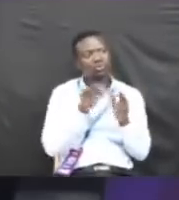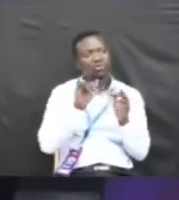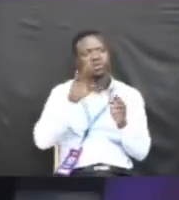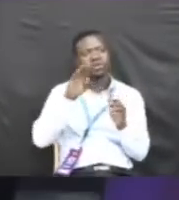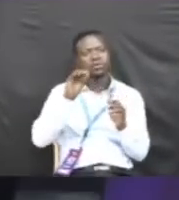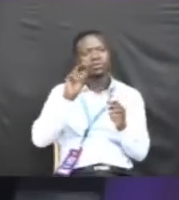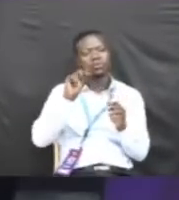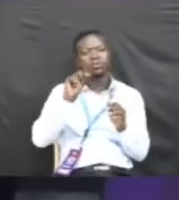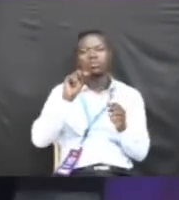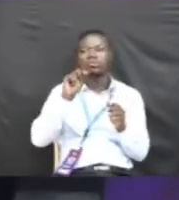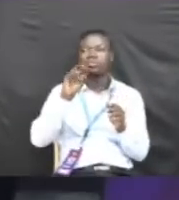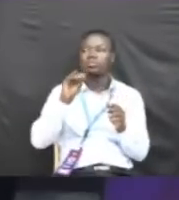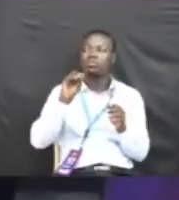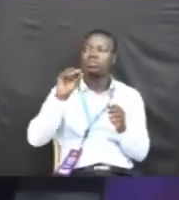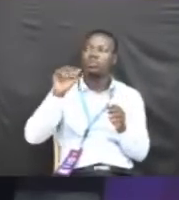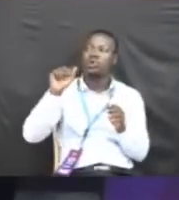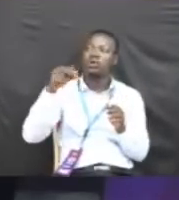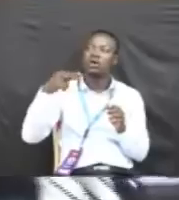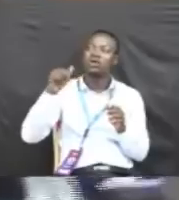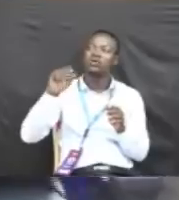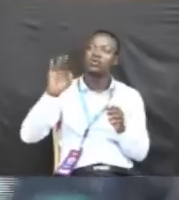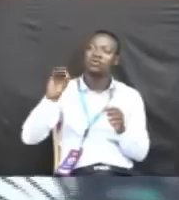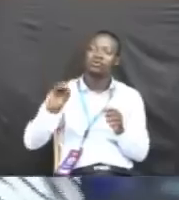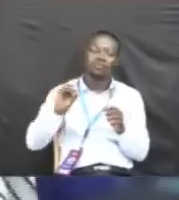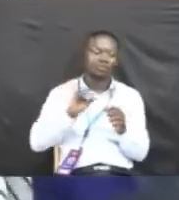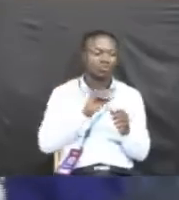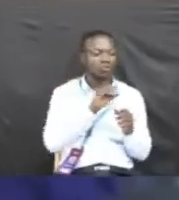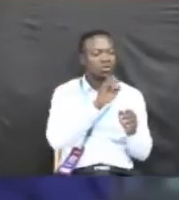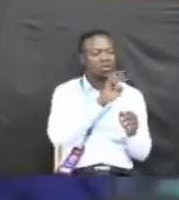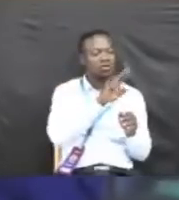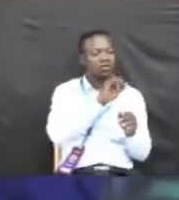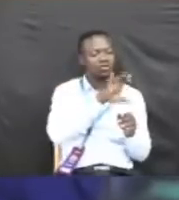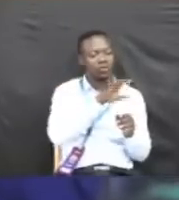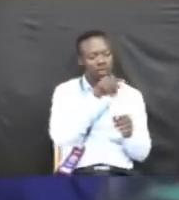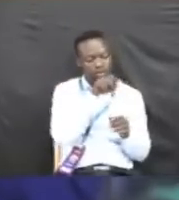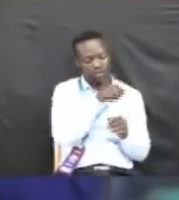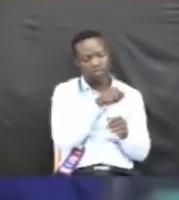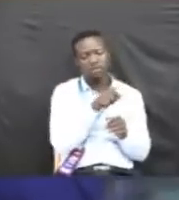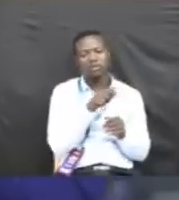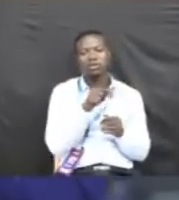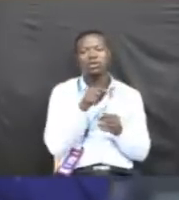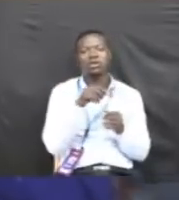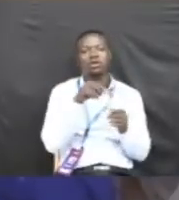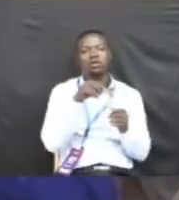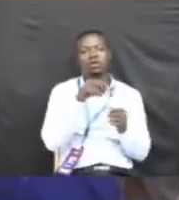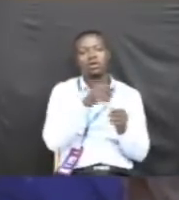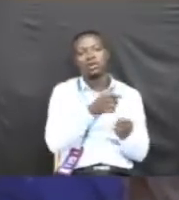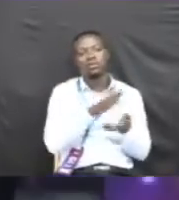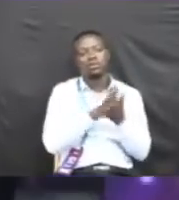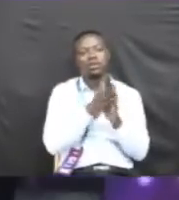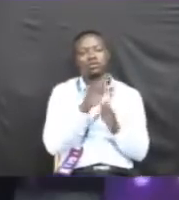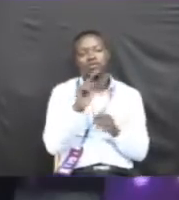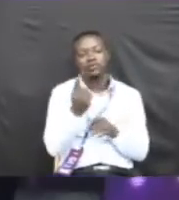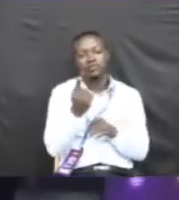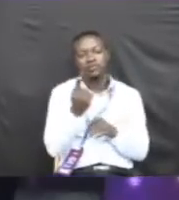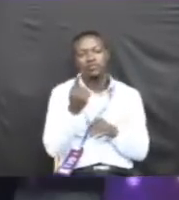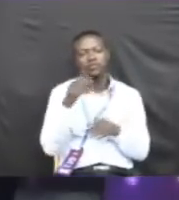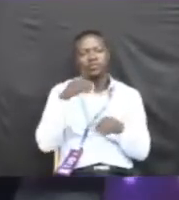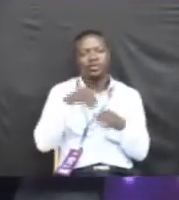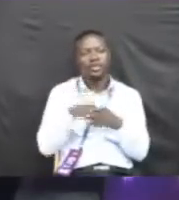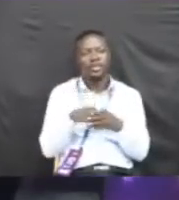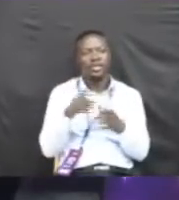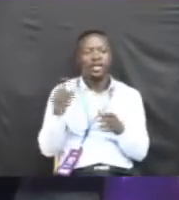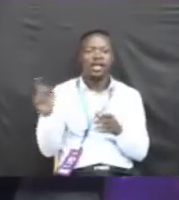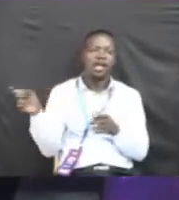aafu region. Master Eric Anobil of Fufu district in Bombata came first in the